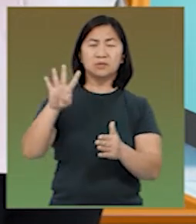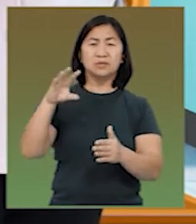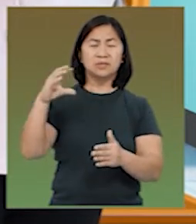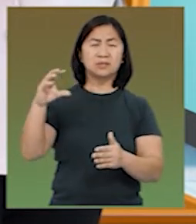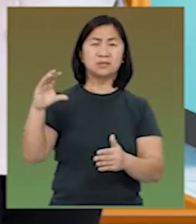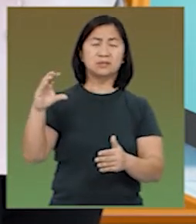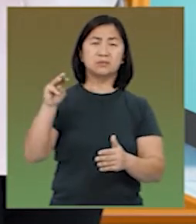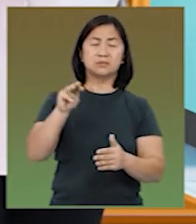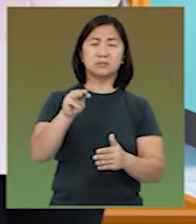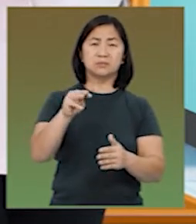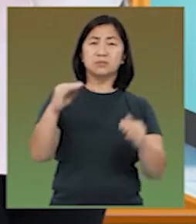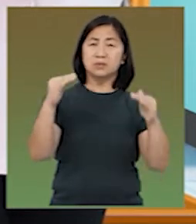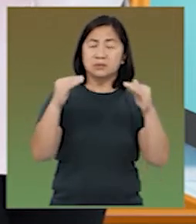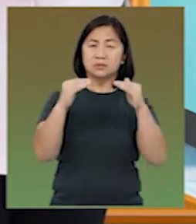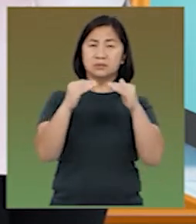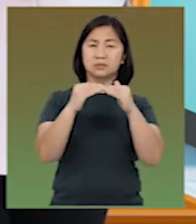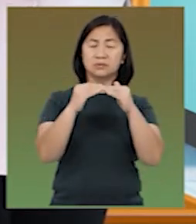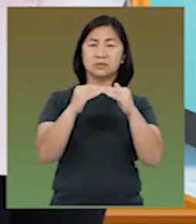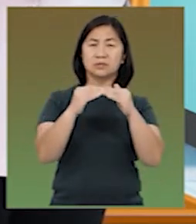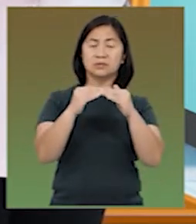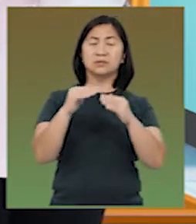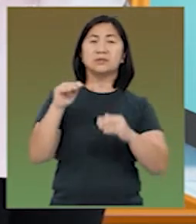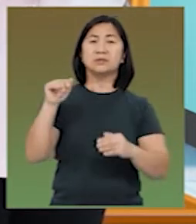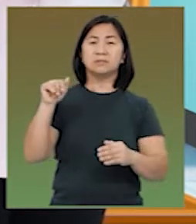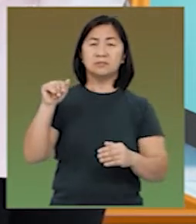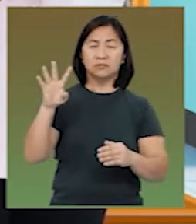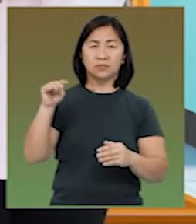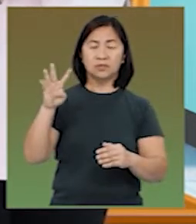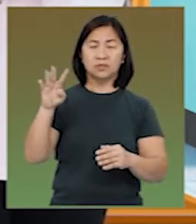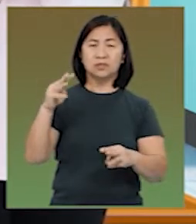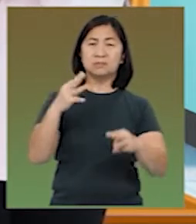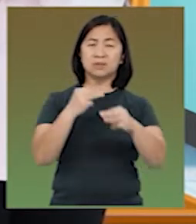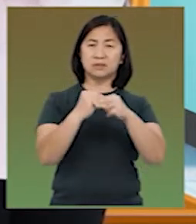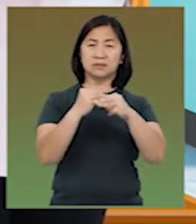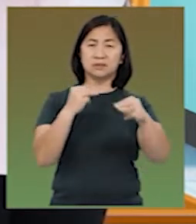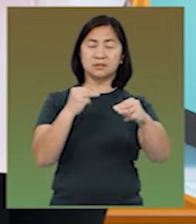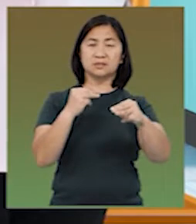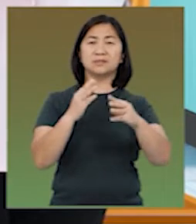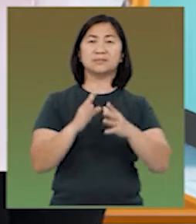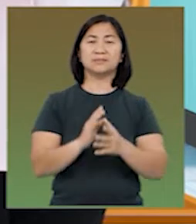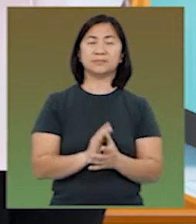1,400 centimeters is equal to 14 meters.